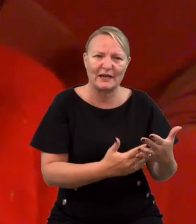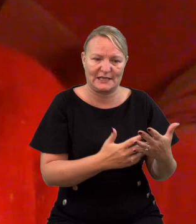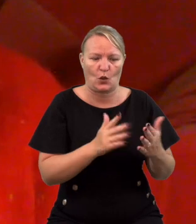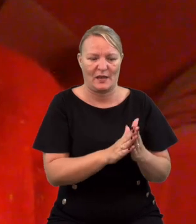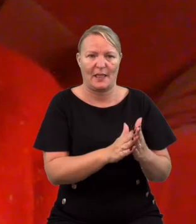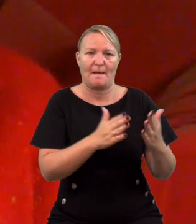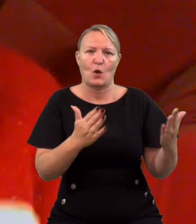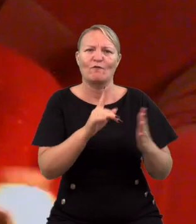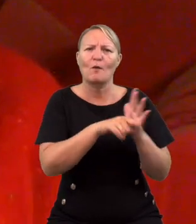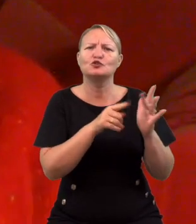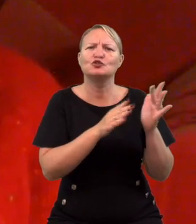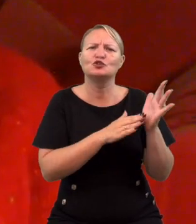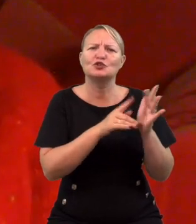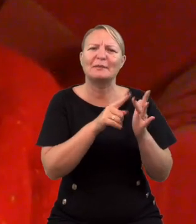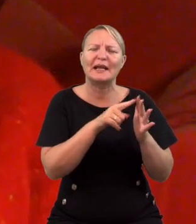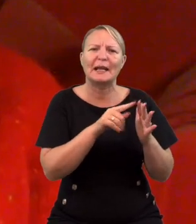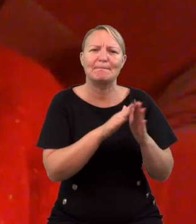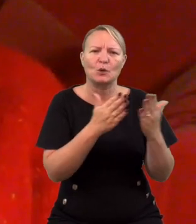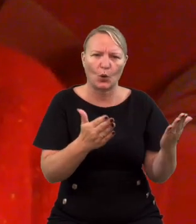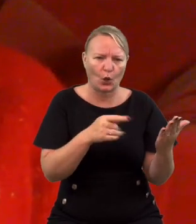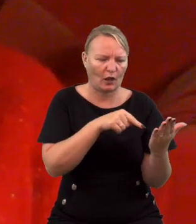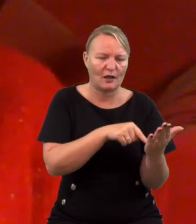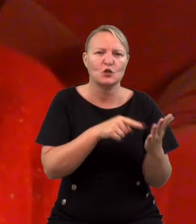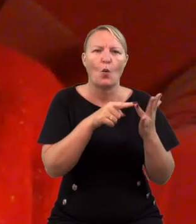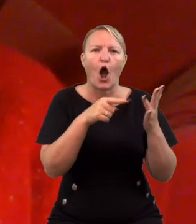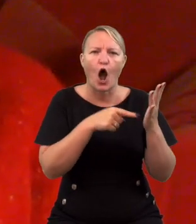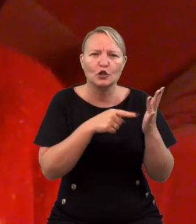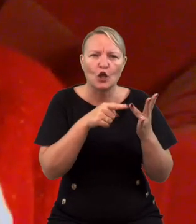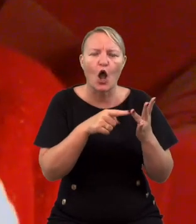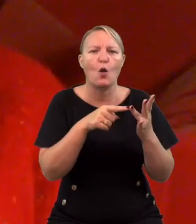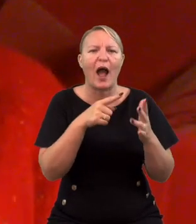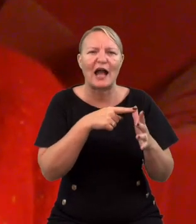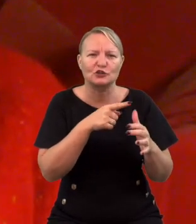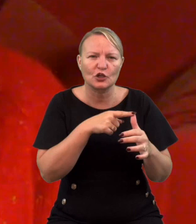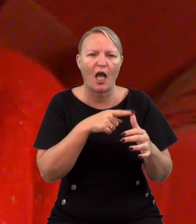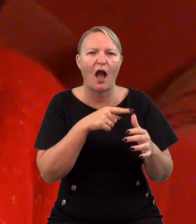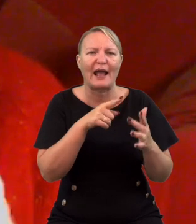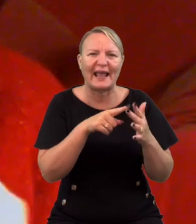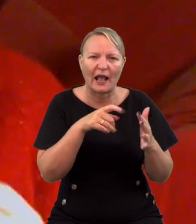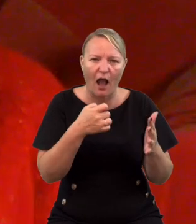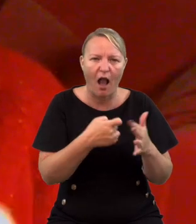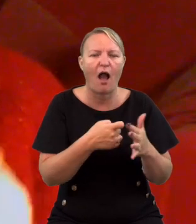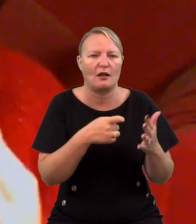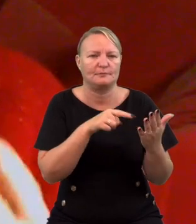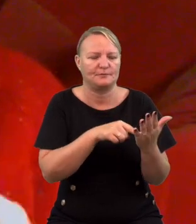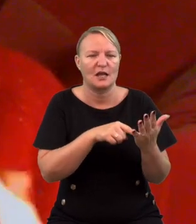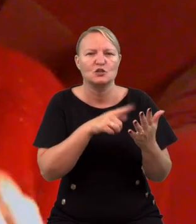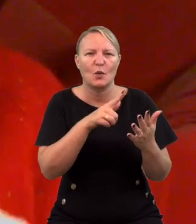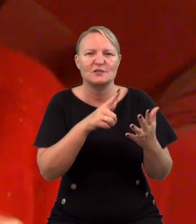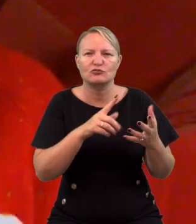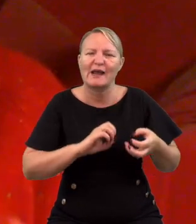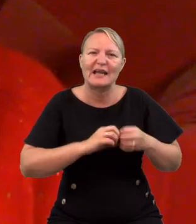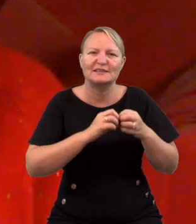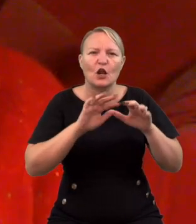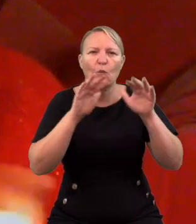out of Jimmy's book. It's the story of Otto and Anka and Mirka, and they're told all using kind of the